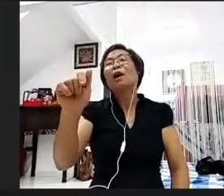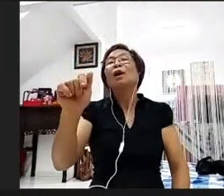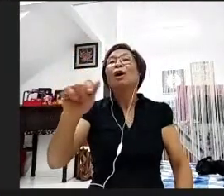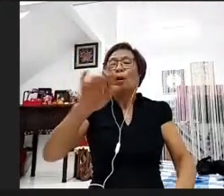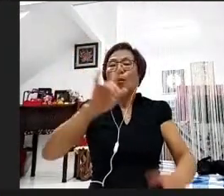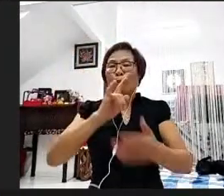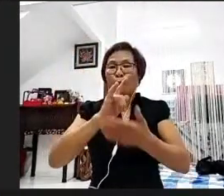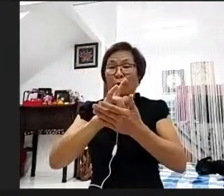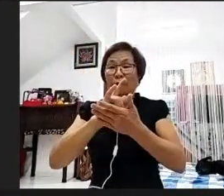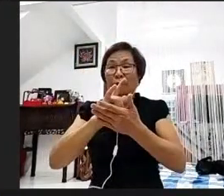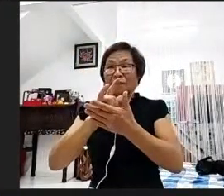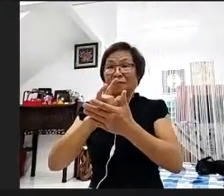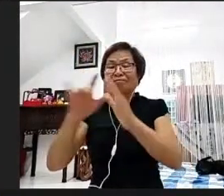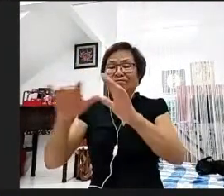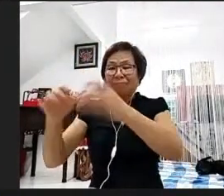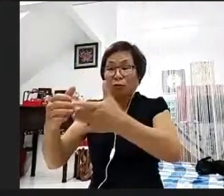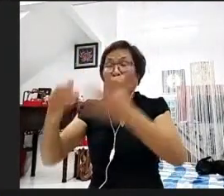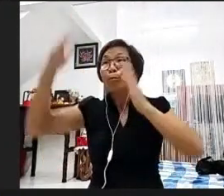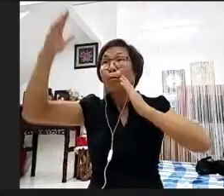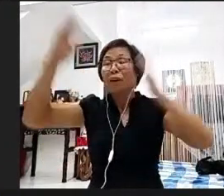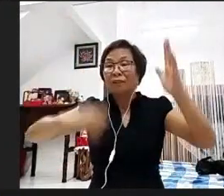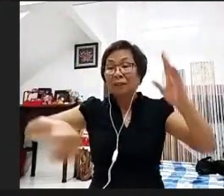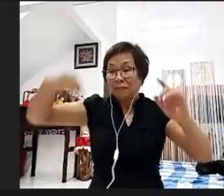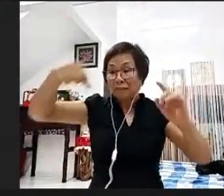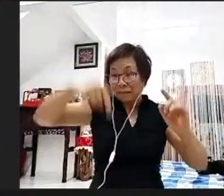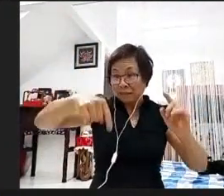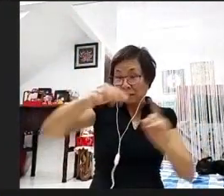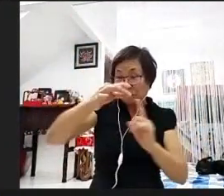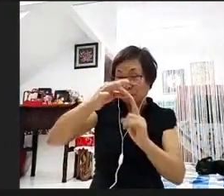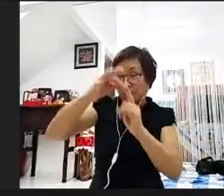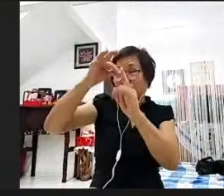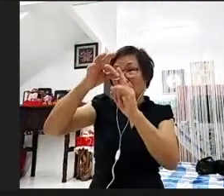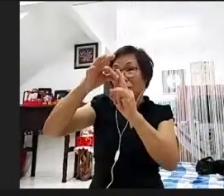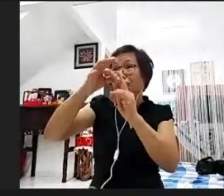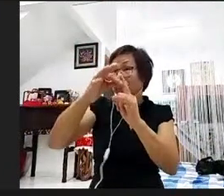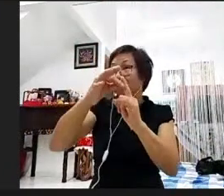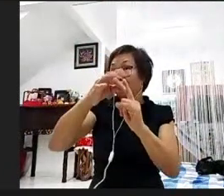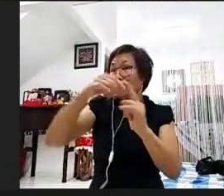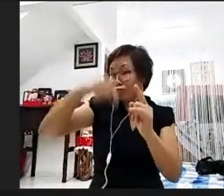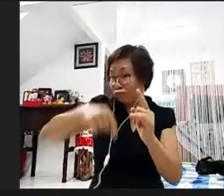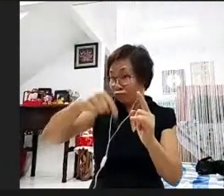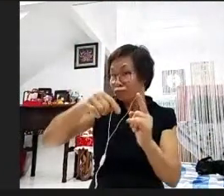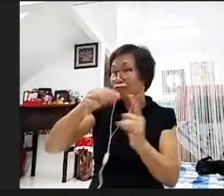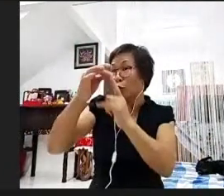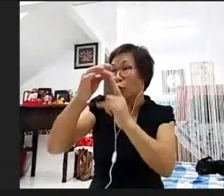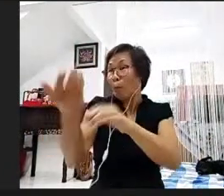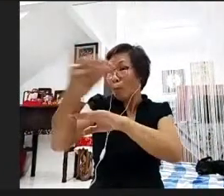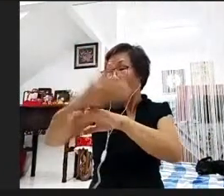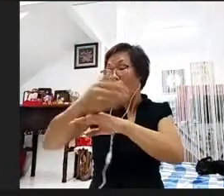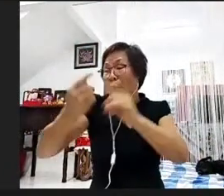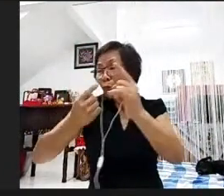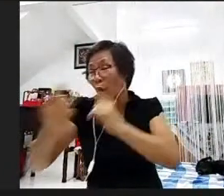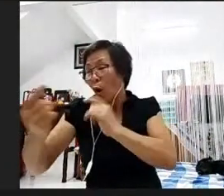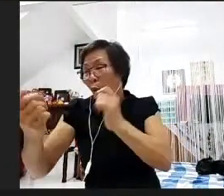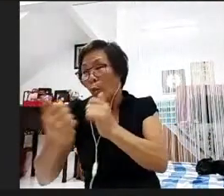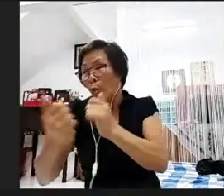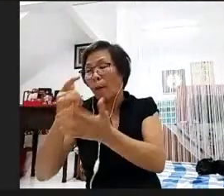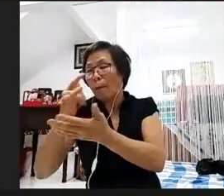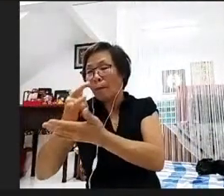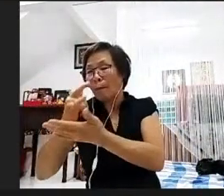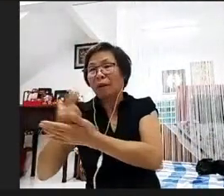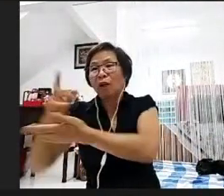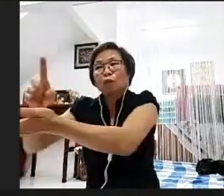Welcome to this very special program that we have tonight called A Dialogue with Buddhist Medical